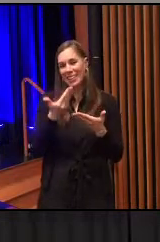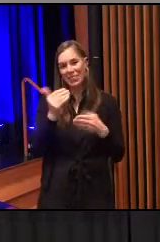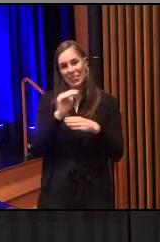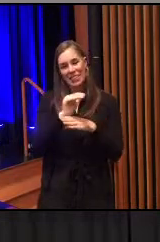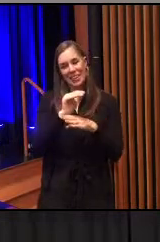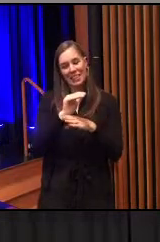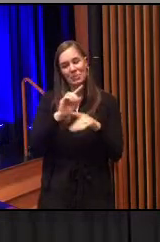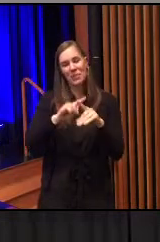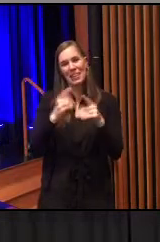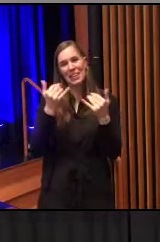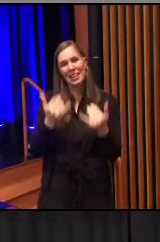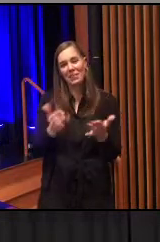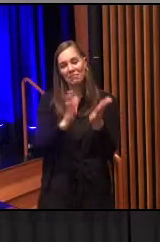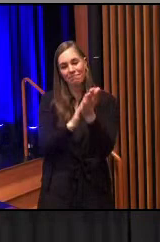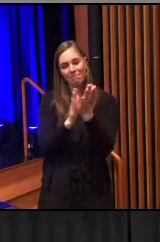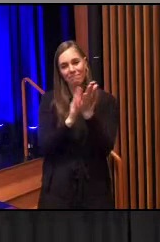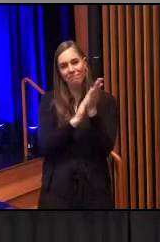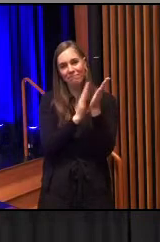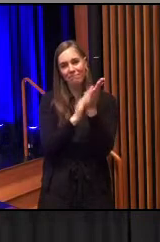me in giving him a round of applause?